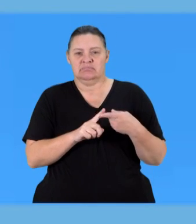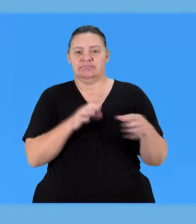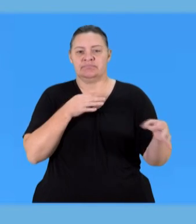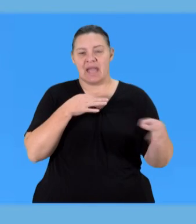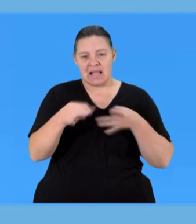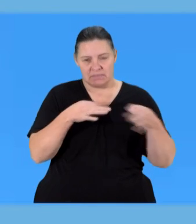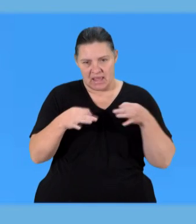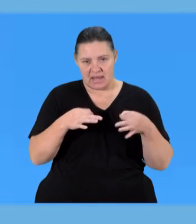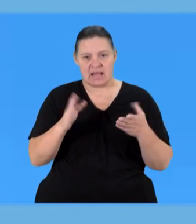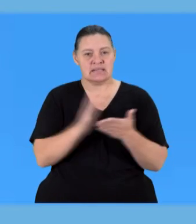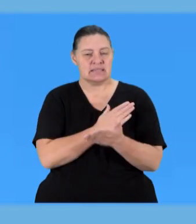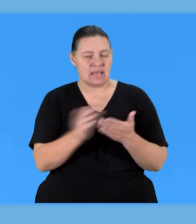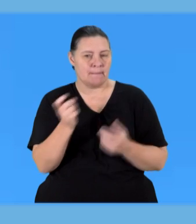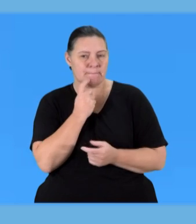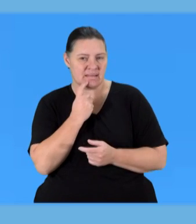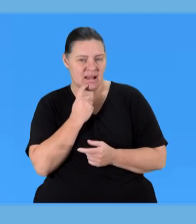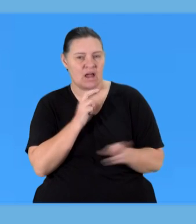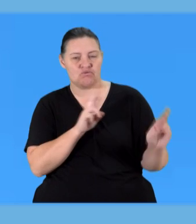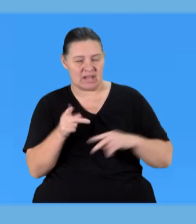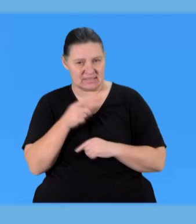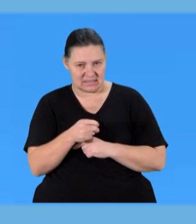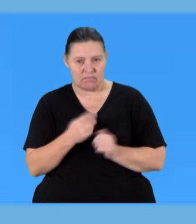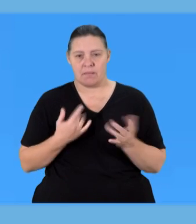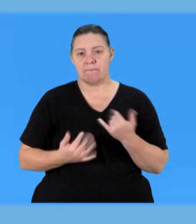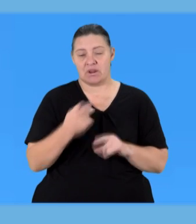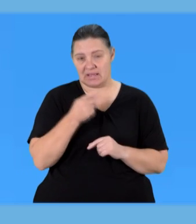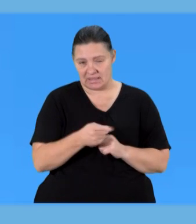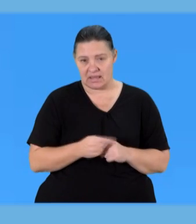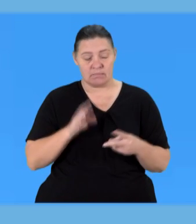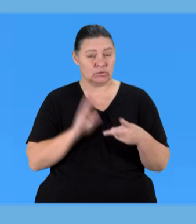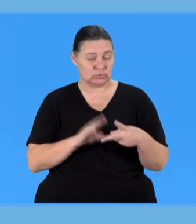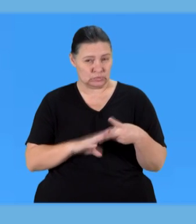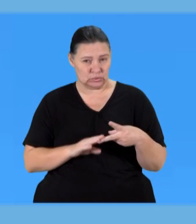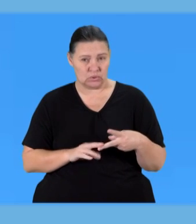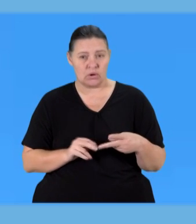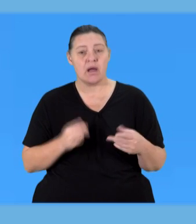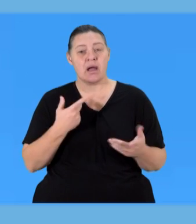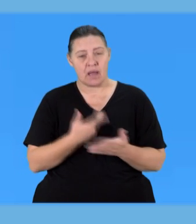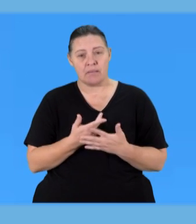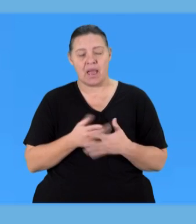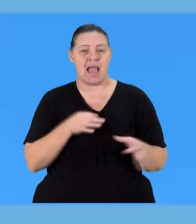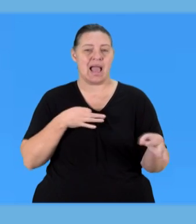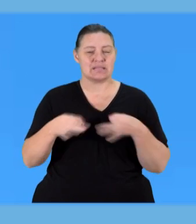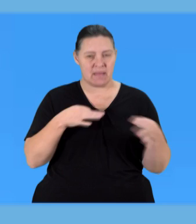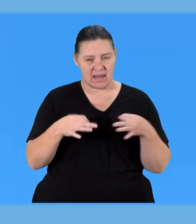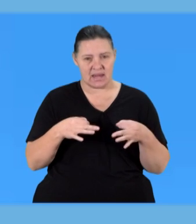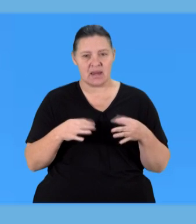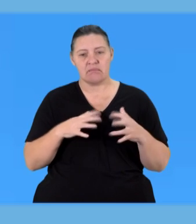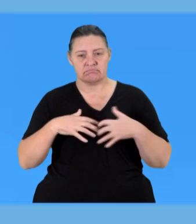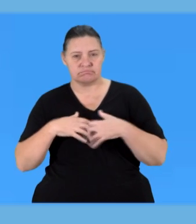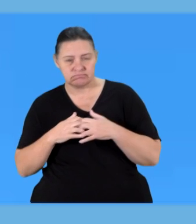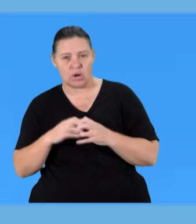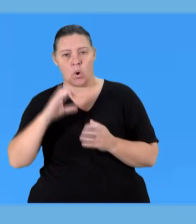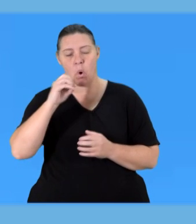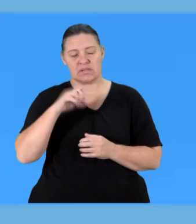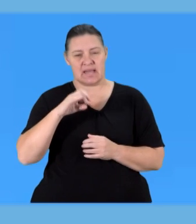1, explain that some metals react with oxygen during burning. Number 2, you need to be able to describe the formation